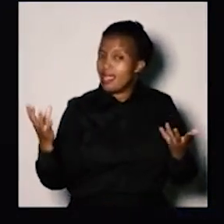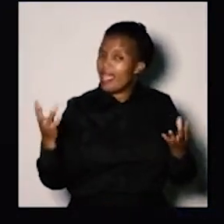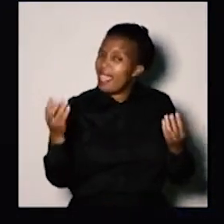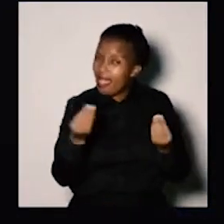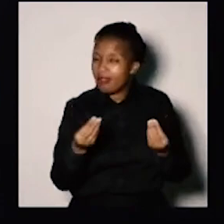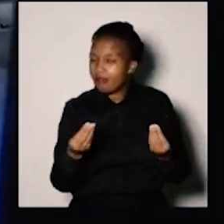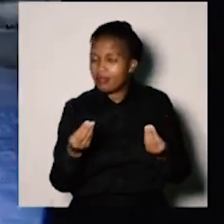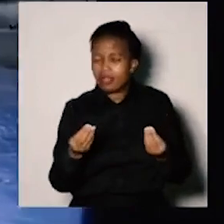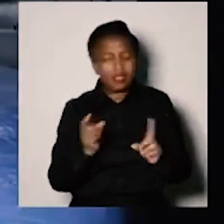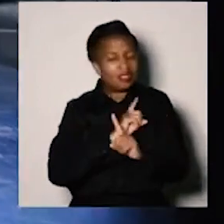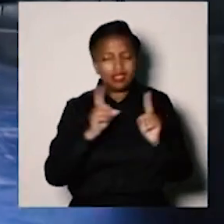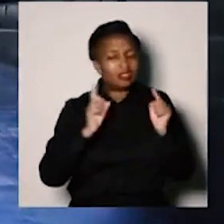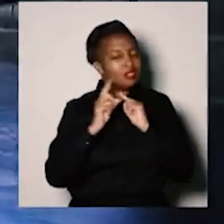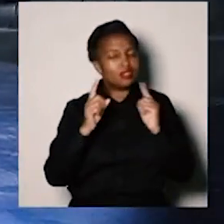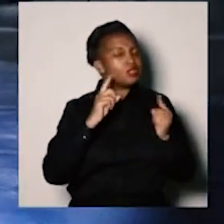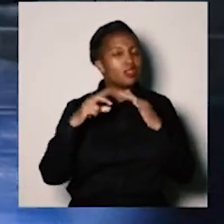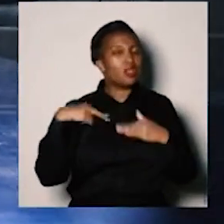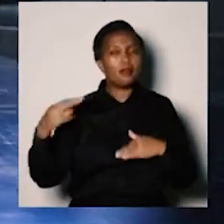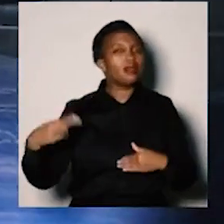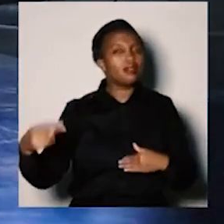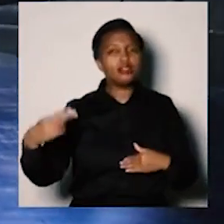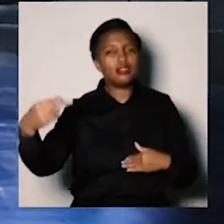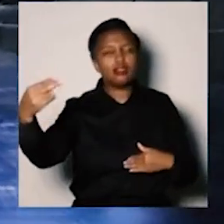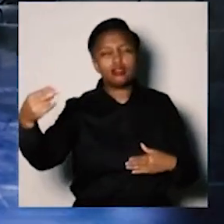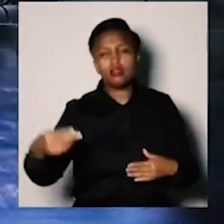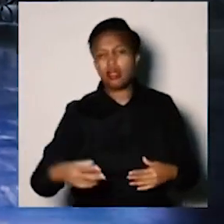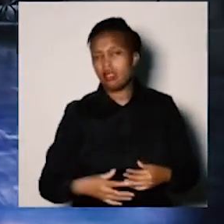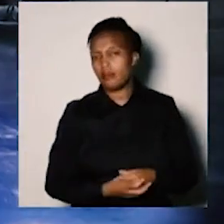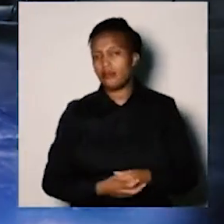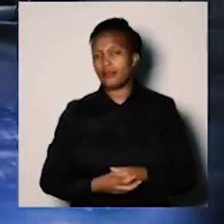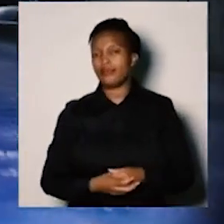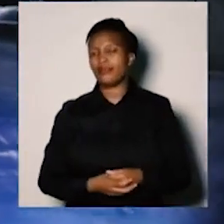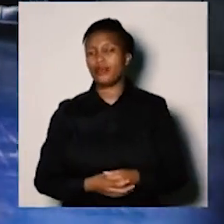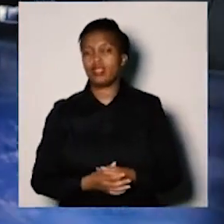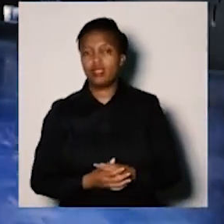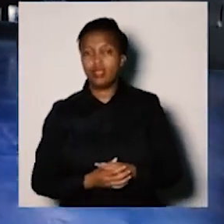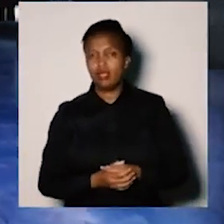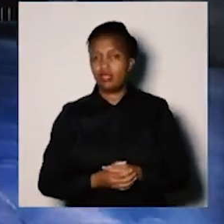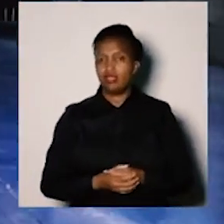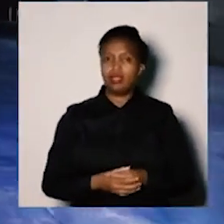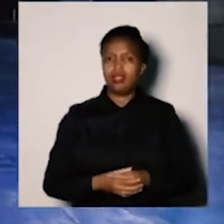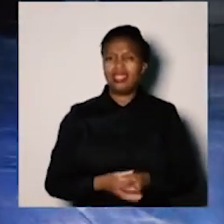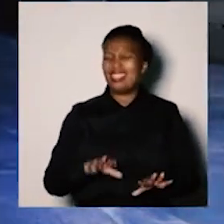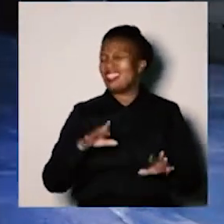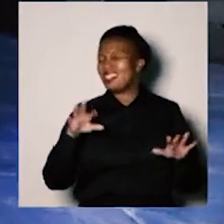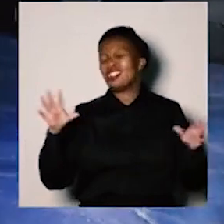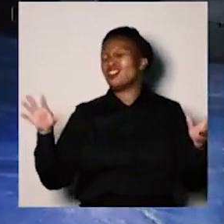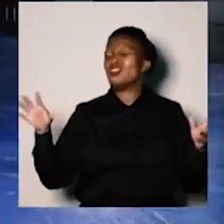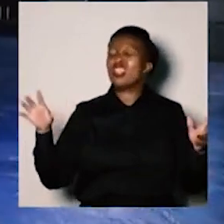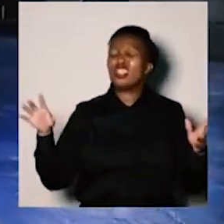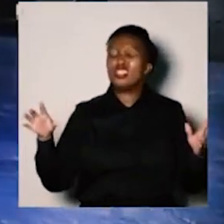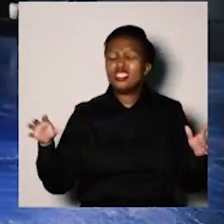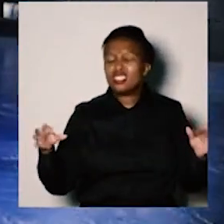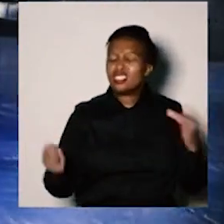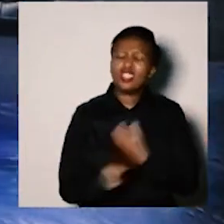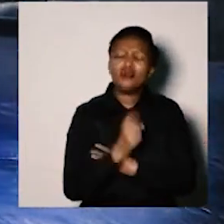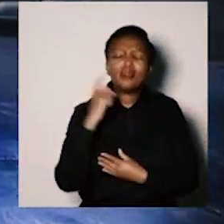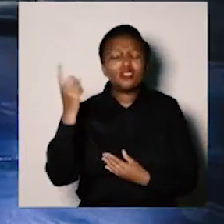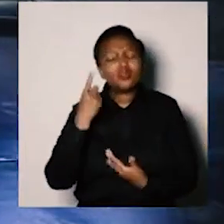eternity. And it's a strange policy because it only happens when you are not alive.